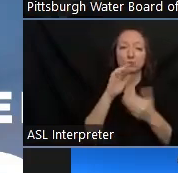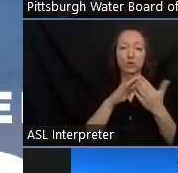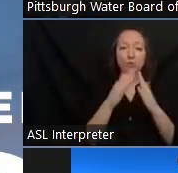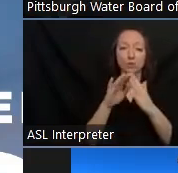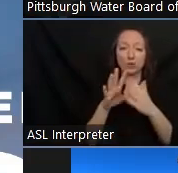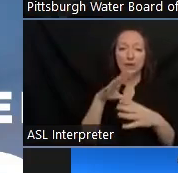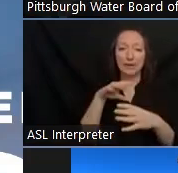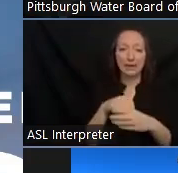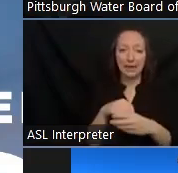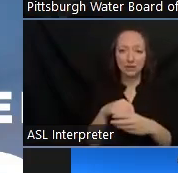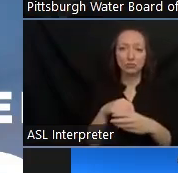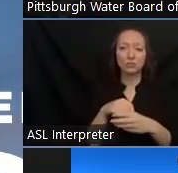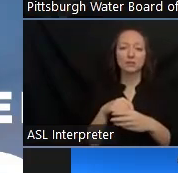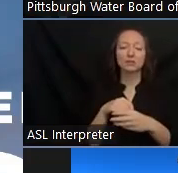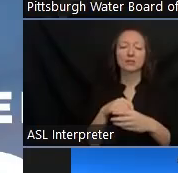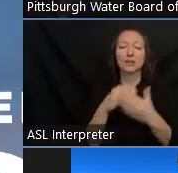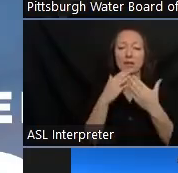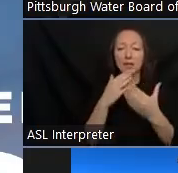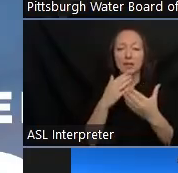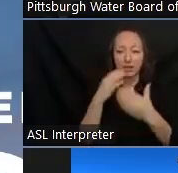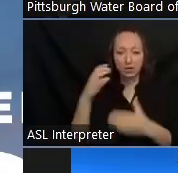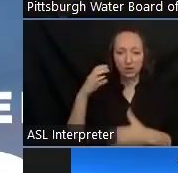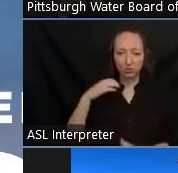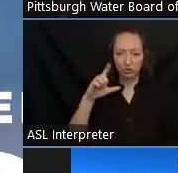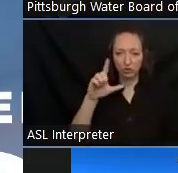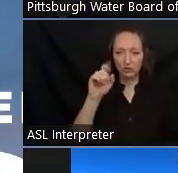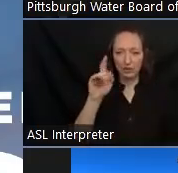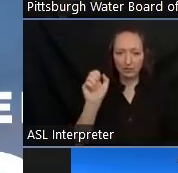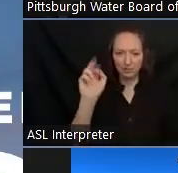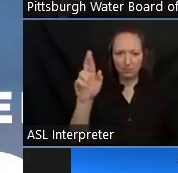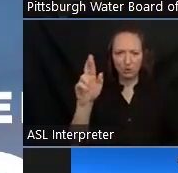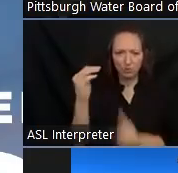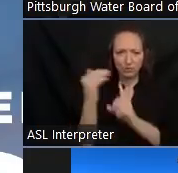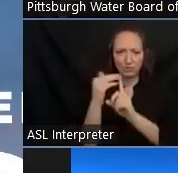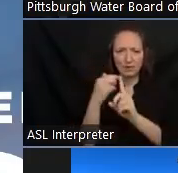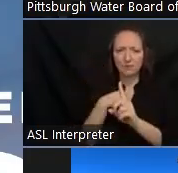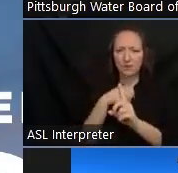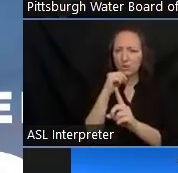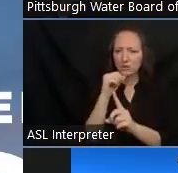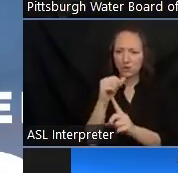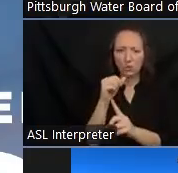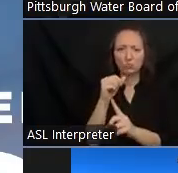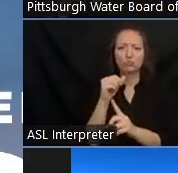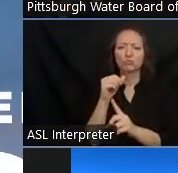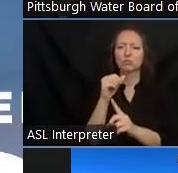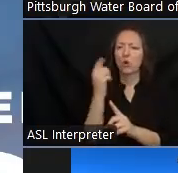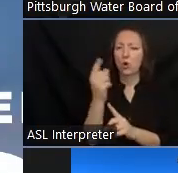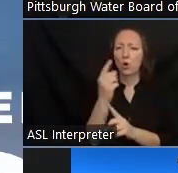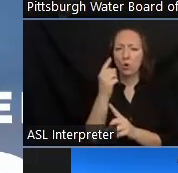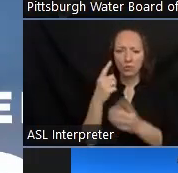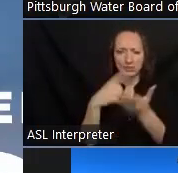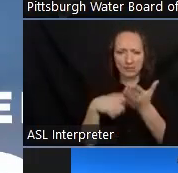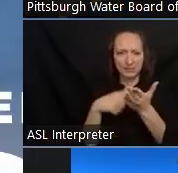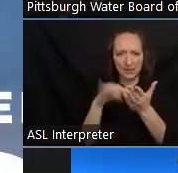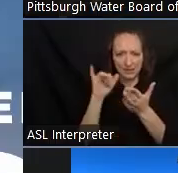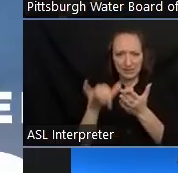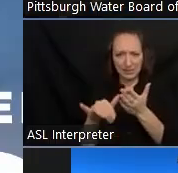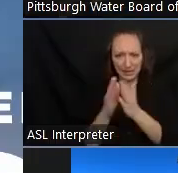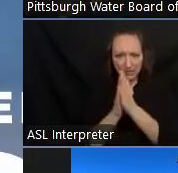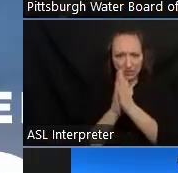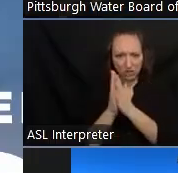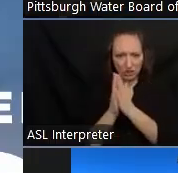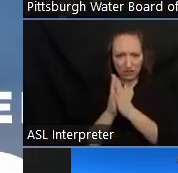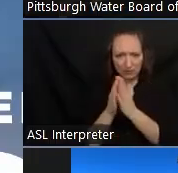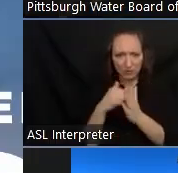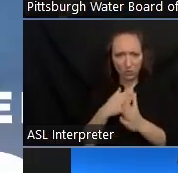thank Chair Leber for reminding me that we don't necessarily talk about these initiatives as part of my update. So I was happy to do that. I'll flip on the lights.